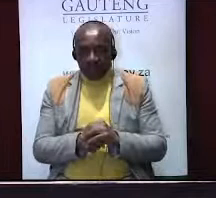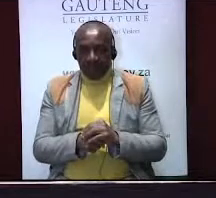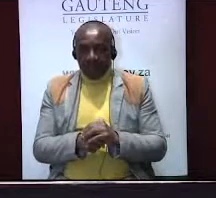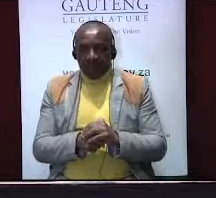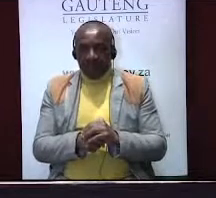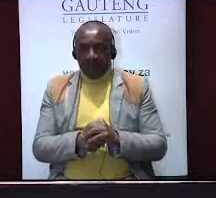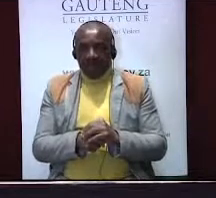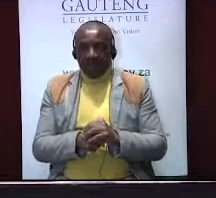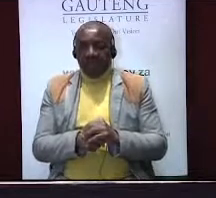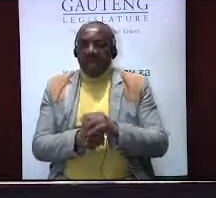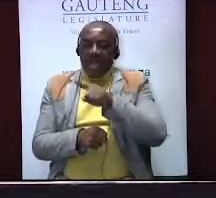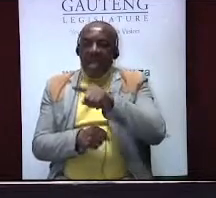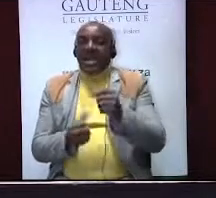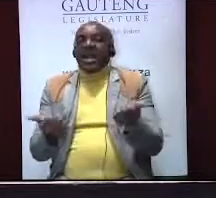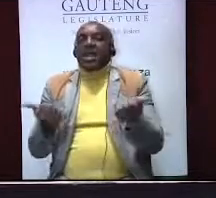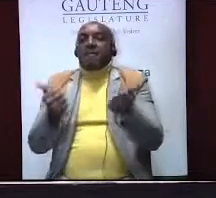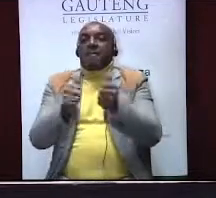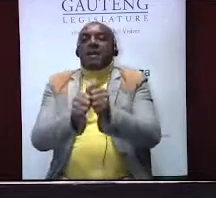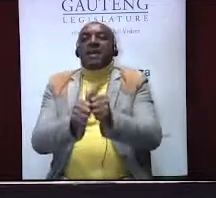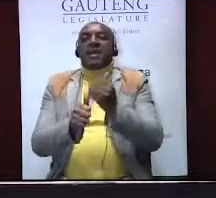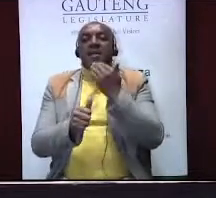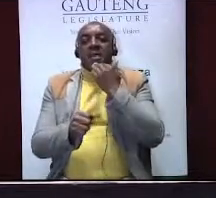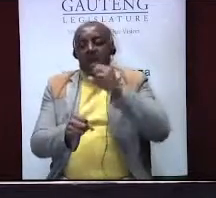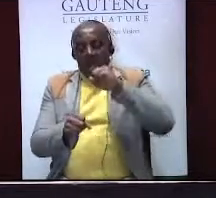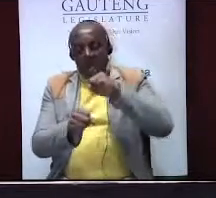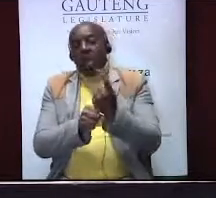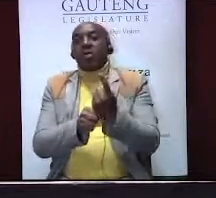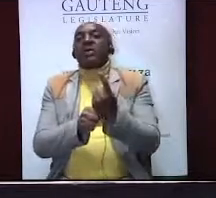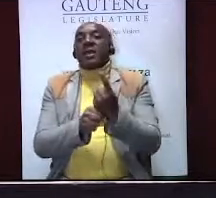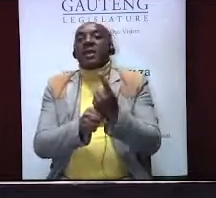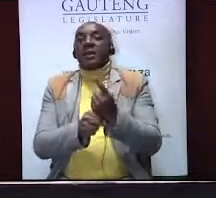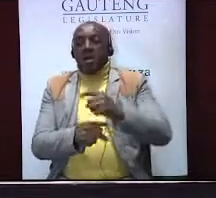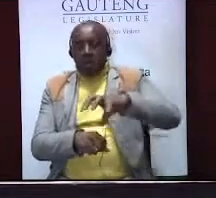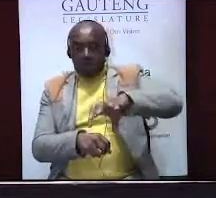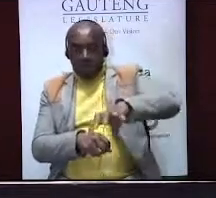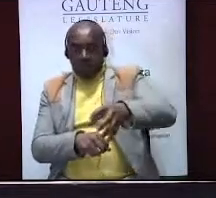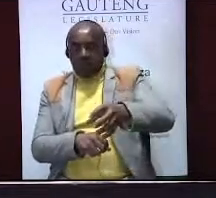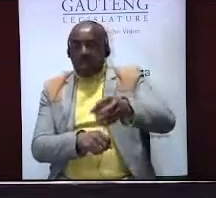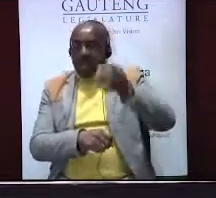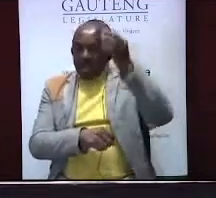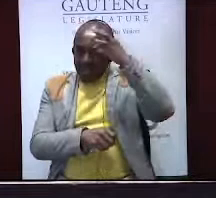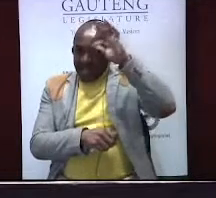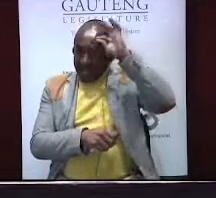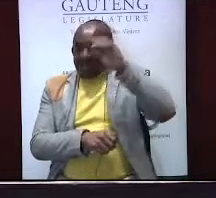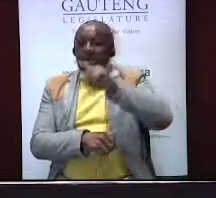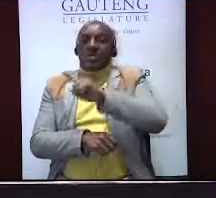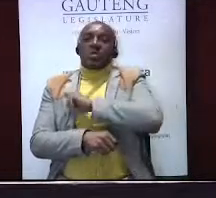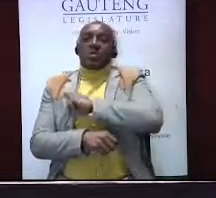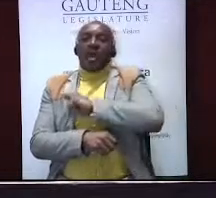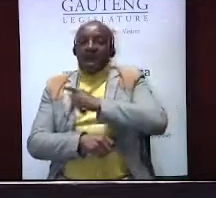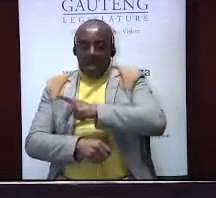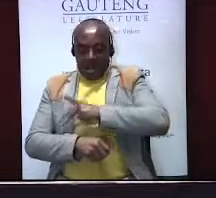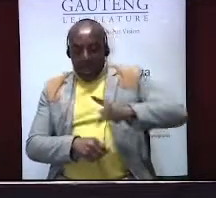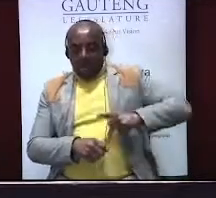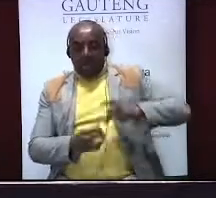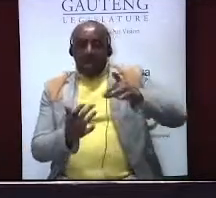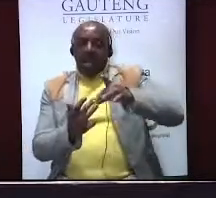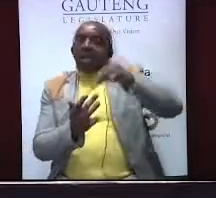which is also a partnership with the Gauteng Provincial Government. Hence, the Premier appointed